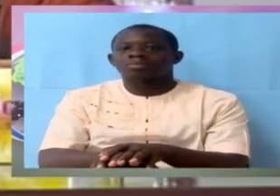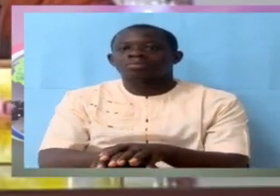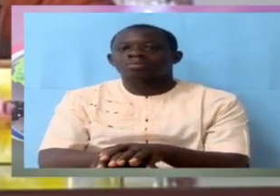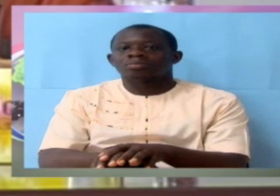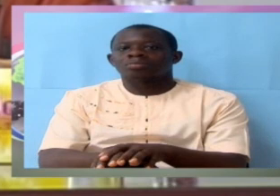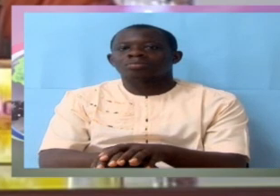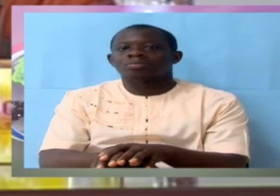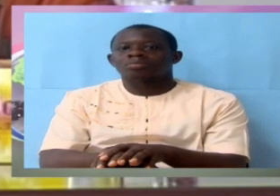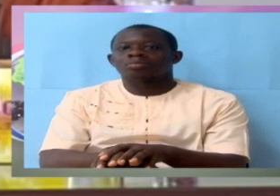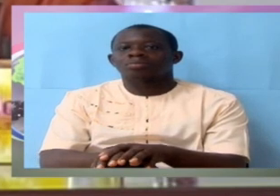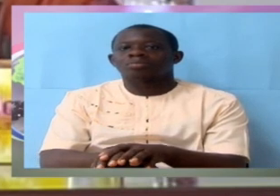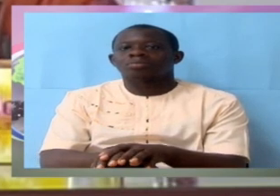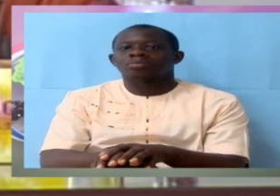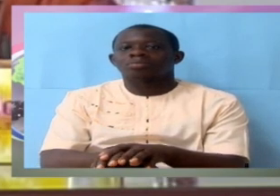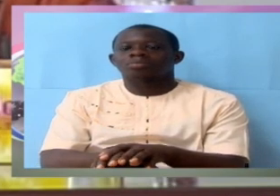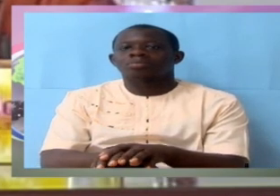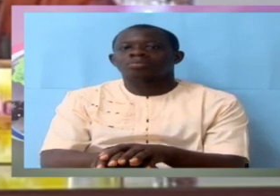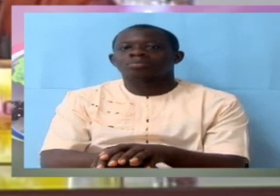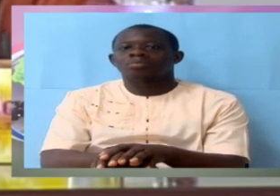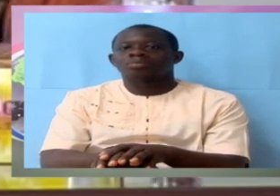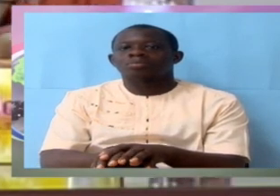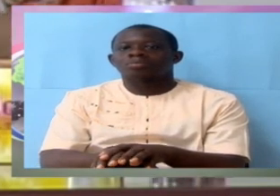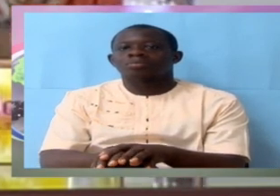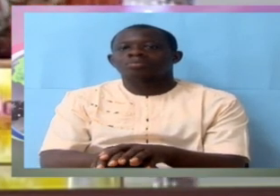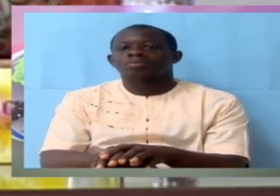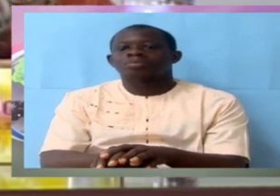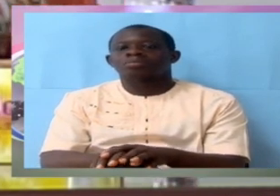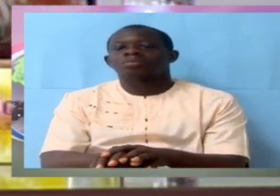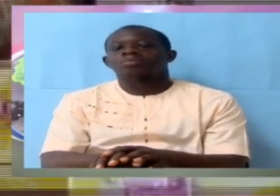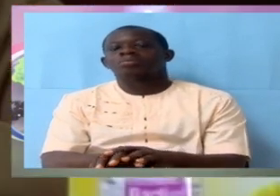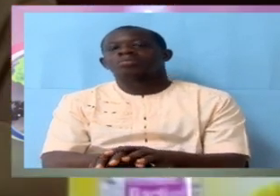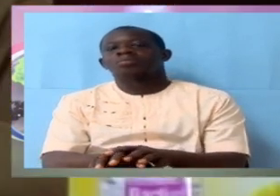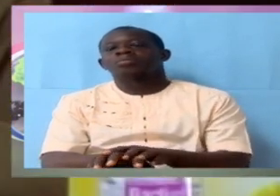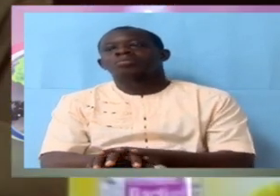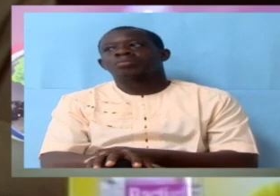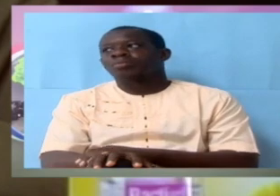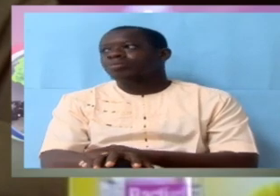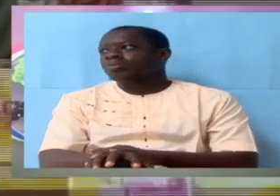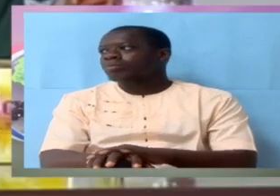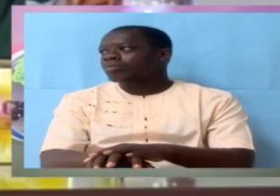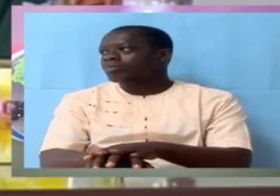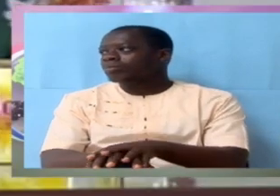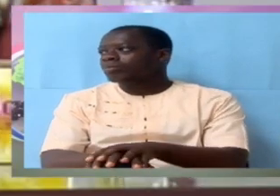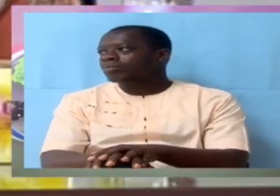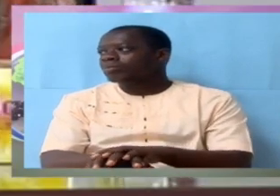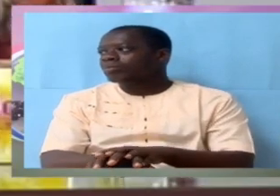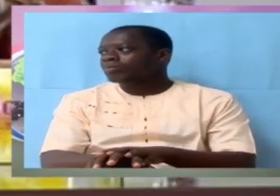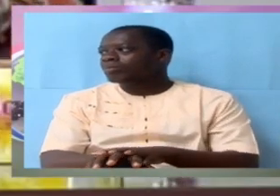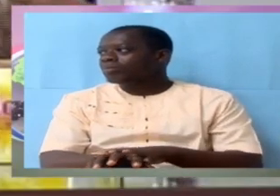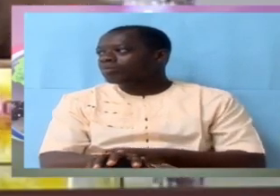just before the break ends on what we're doing in the afternoon. Sorry, I missed it. We shall inform the